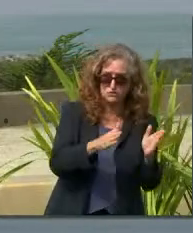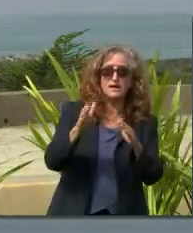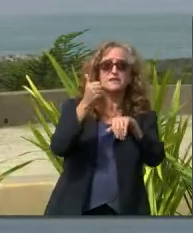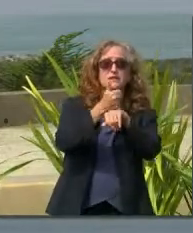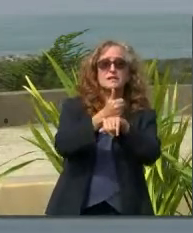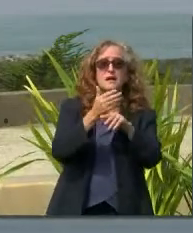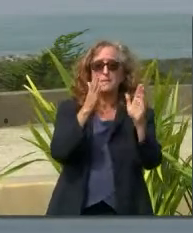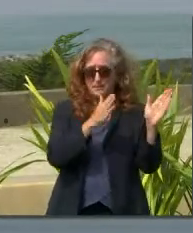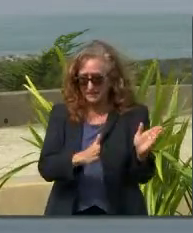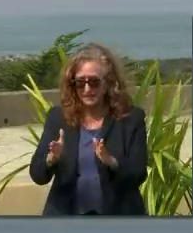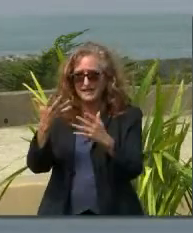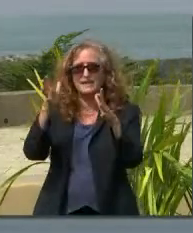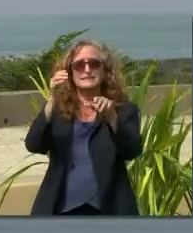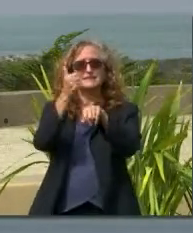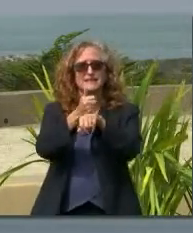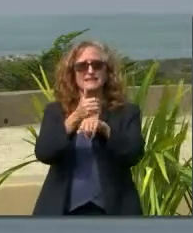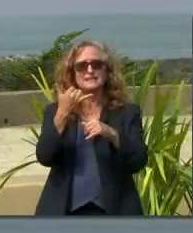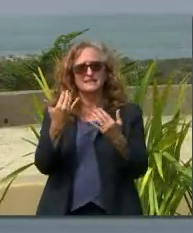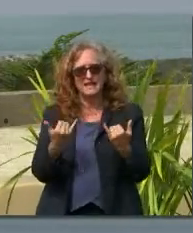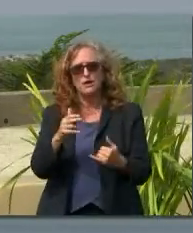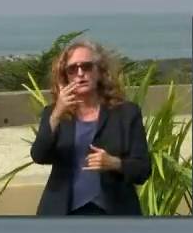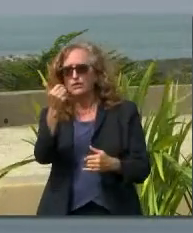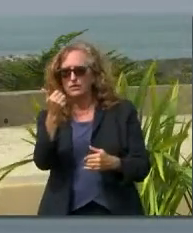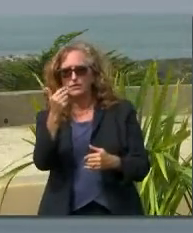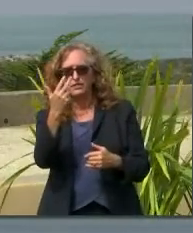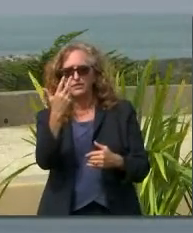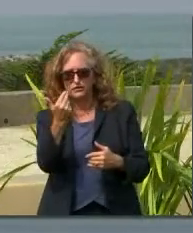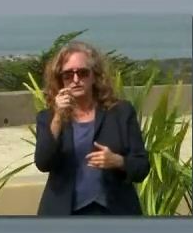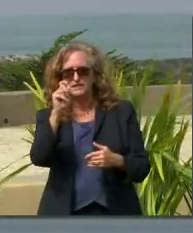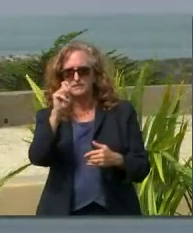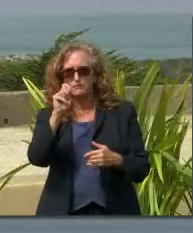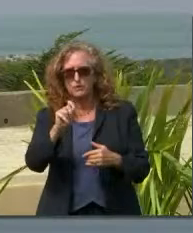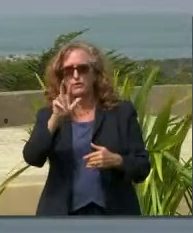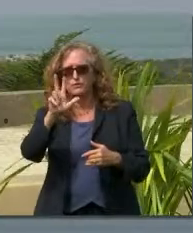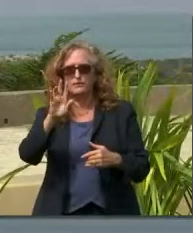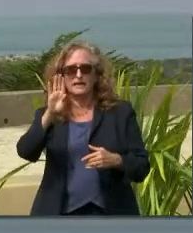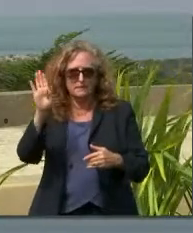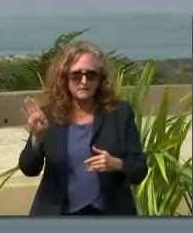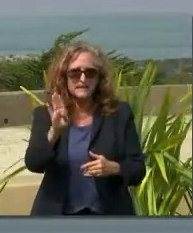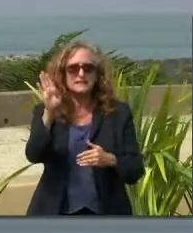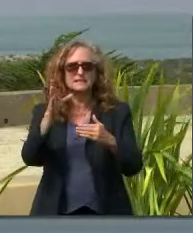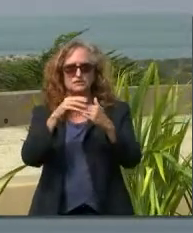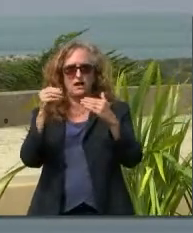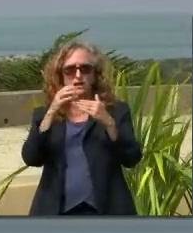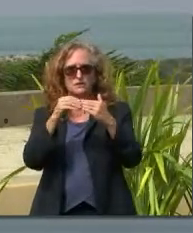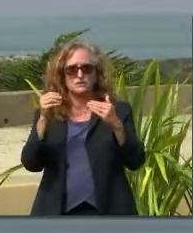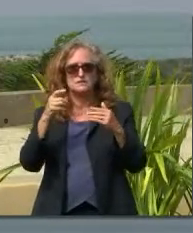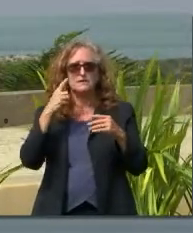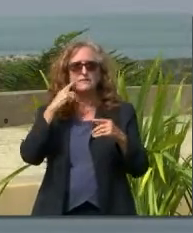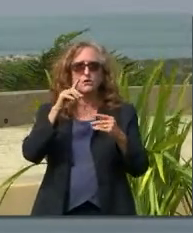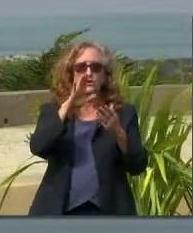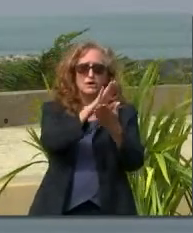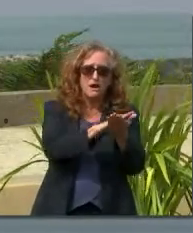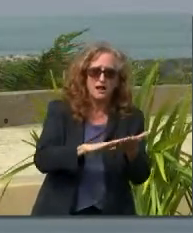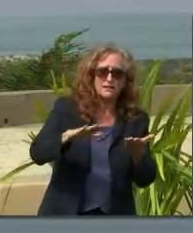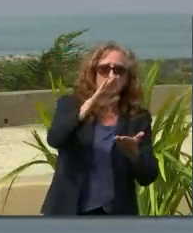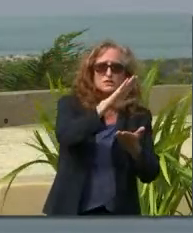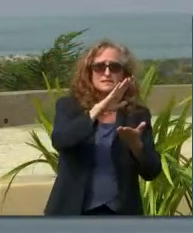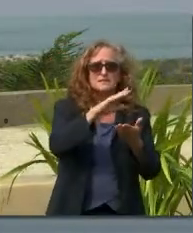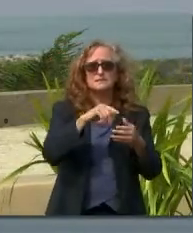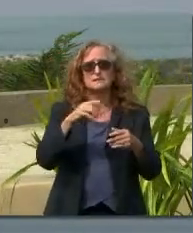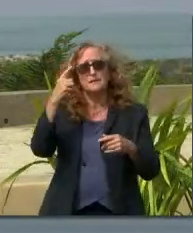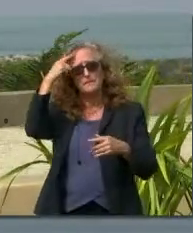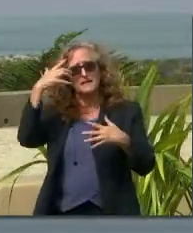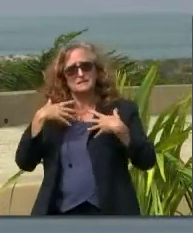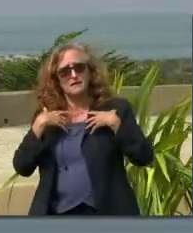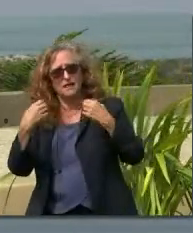investing $15.3 billion. Specific strategies on encampments, specific strategies on mental